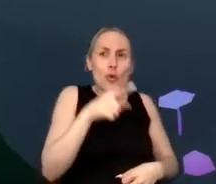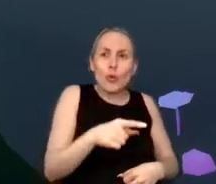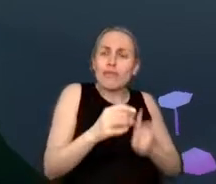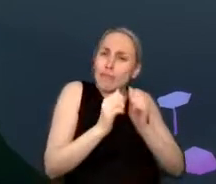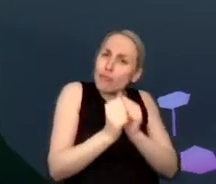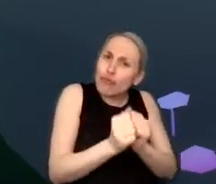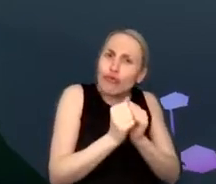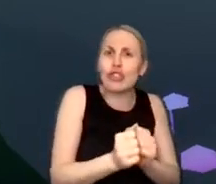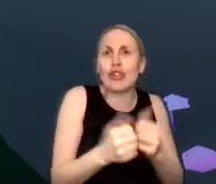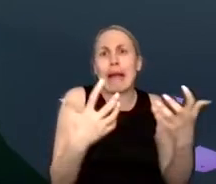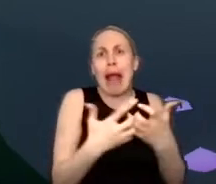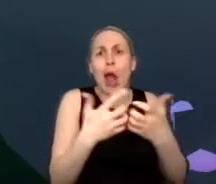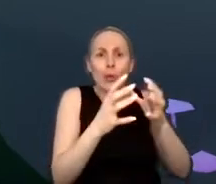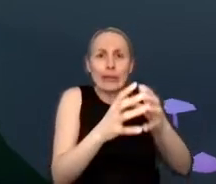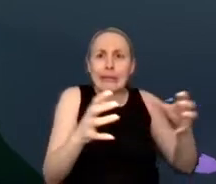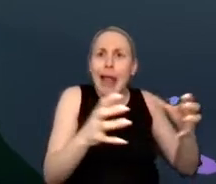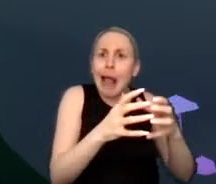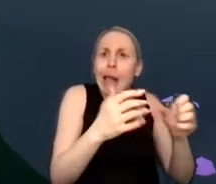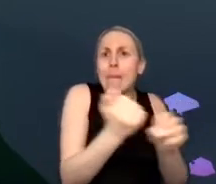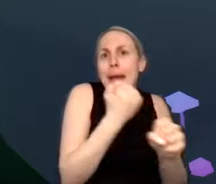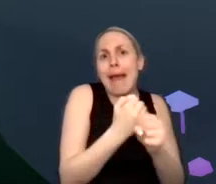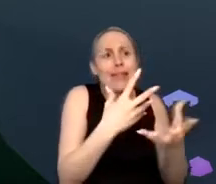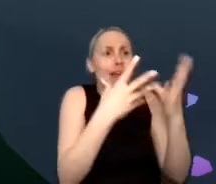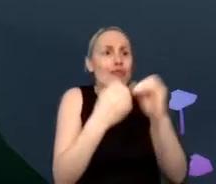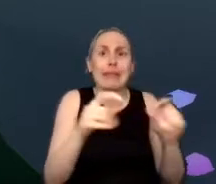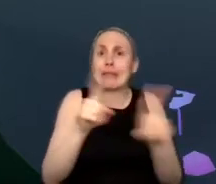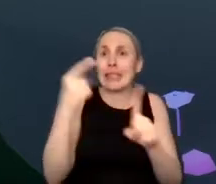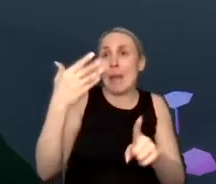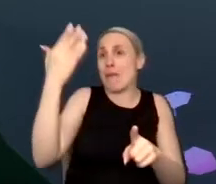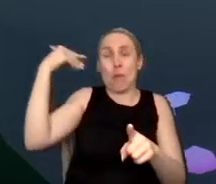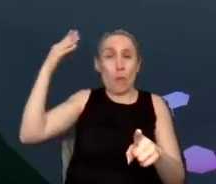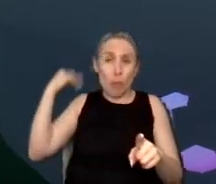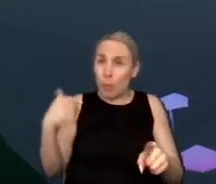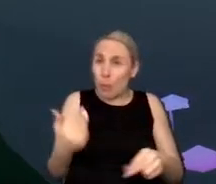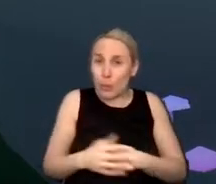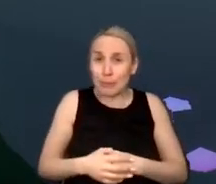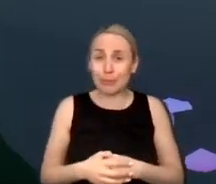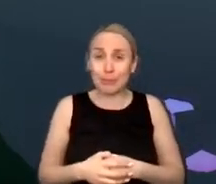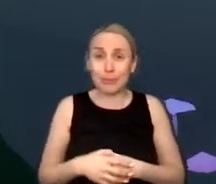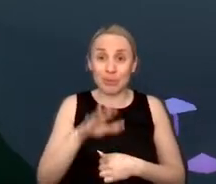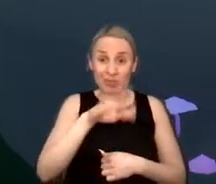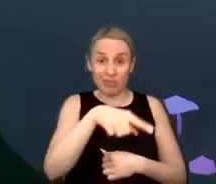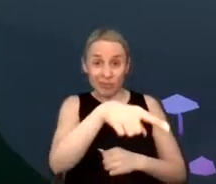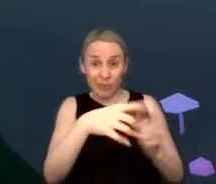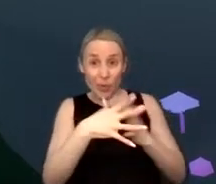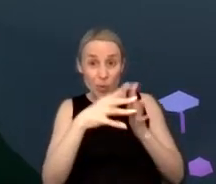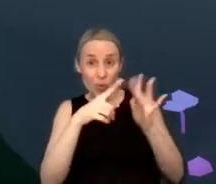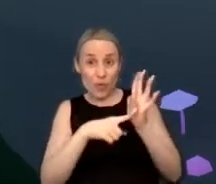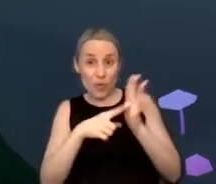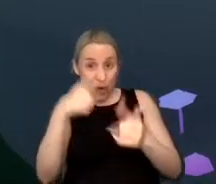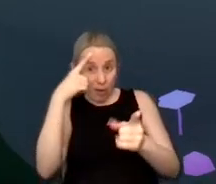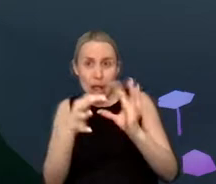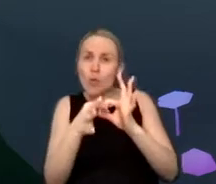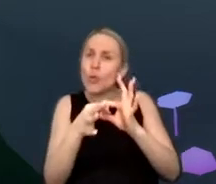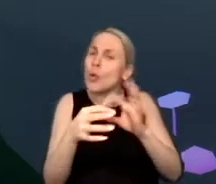appreciated in prehistoric societies. I don't know, Will, if any of this resonates with you and the various like tools and software that you